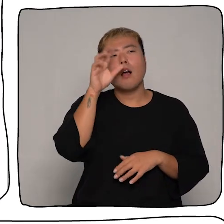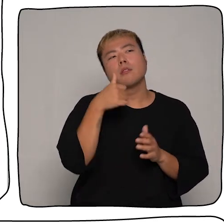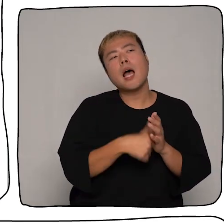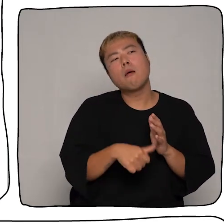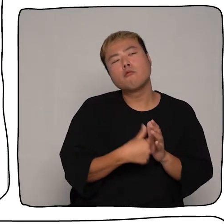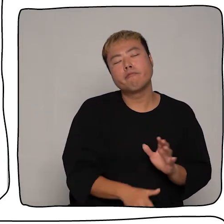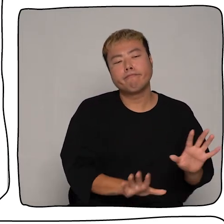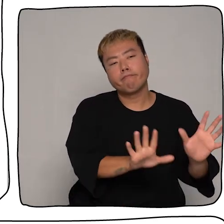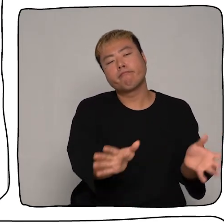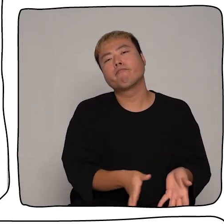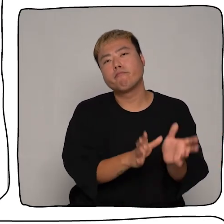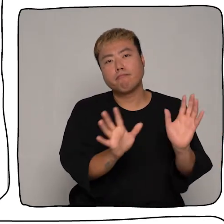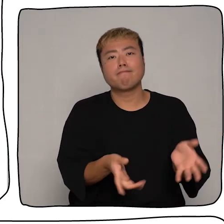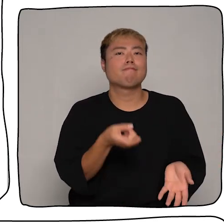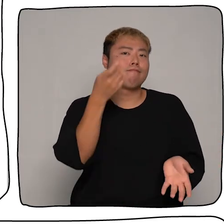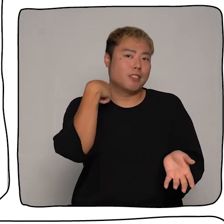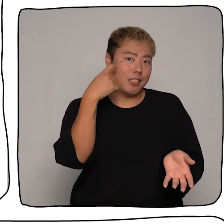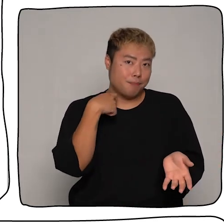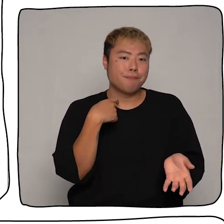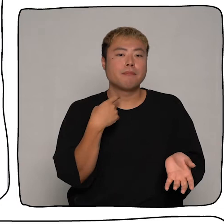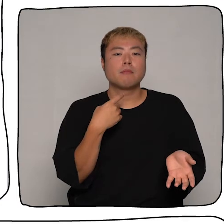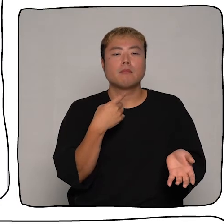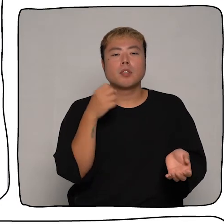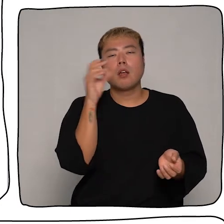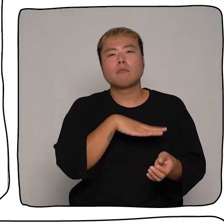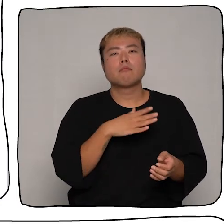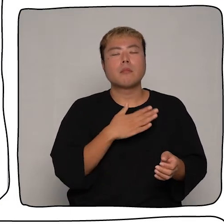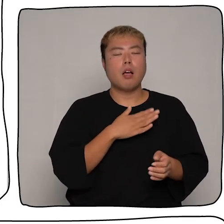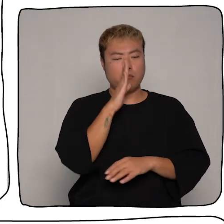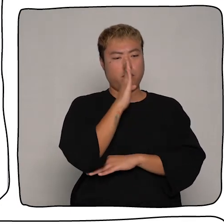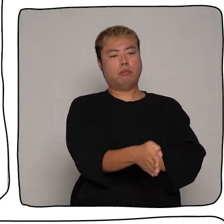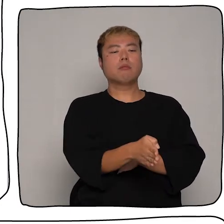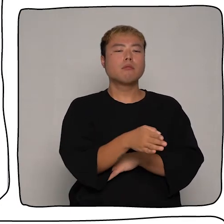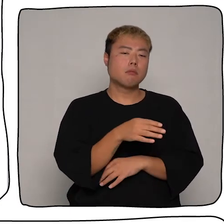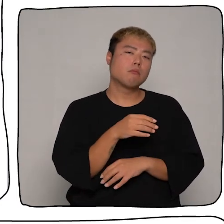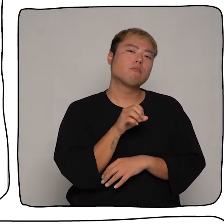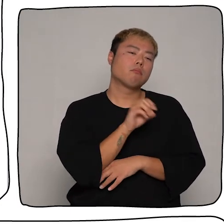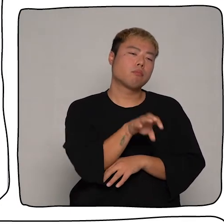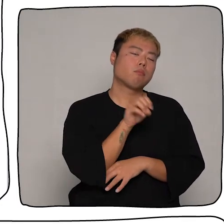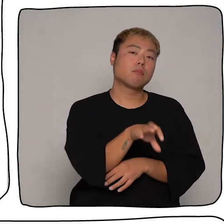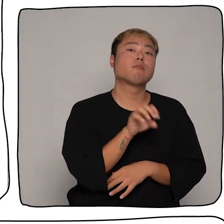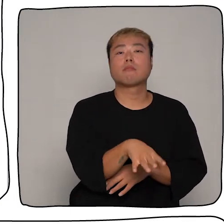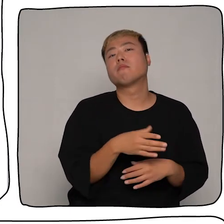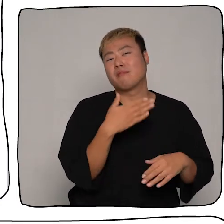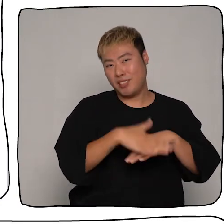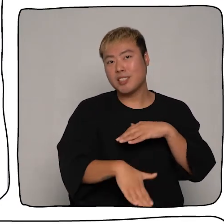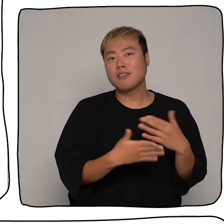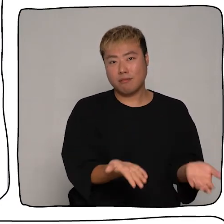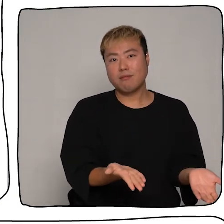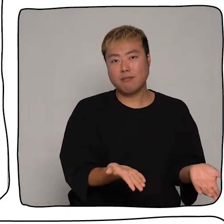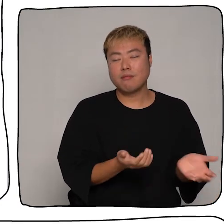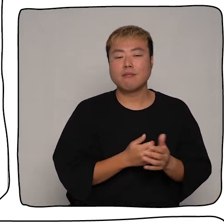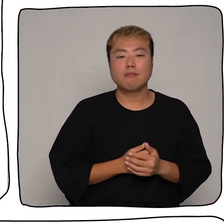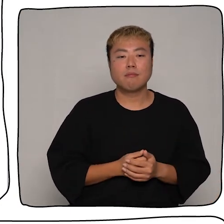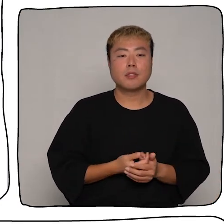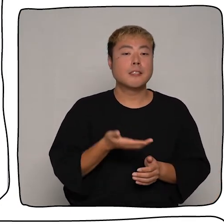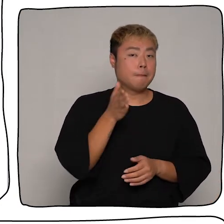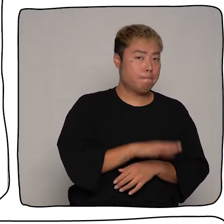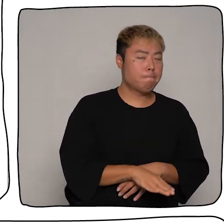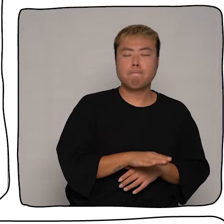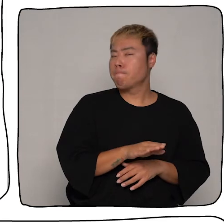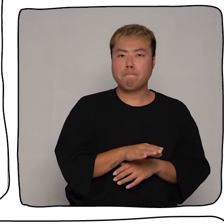he was touching an object. The communication was monodirectional.